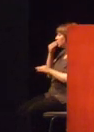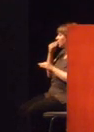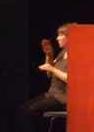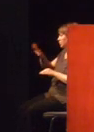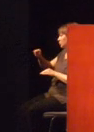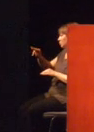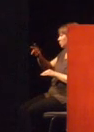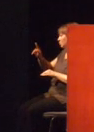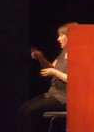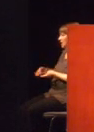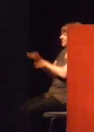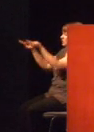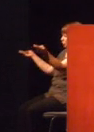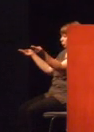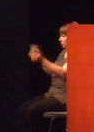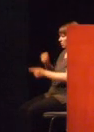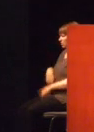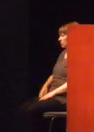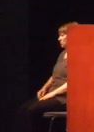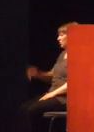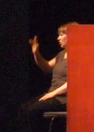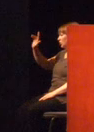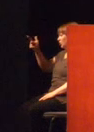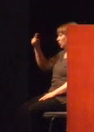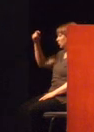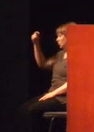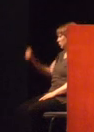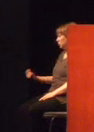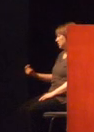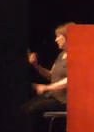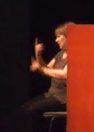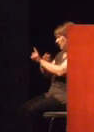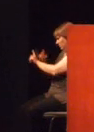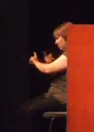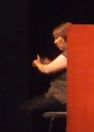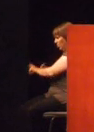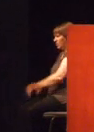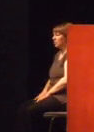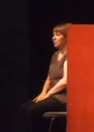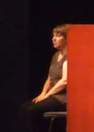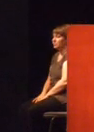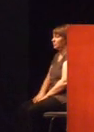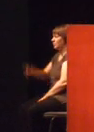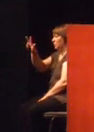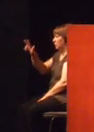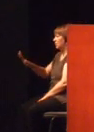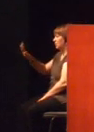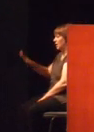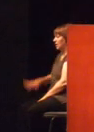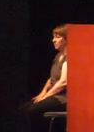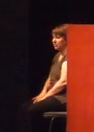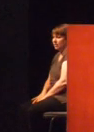distribution every month. It's the third Tuesday of every month from 3 to 5 at both the SLO and North County campus.